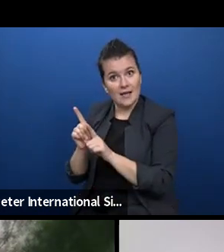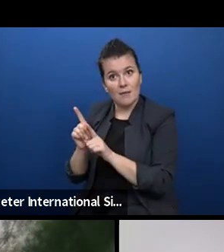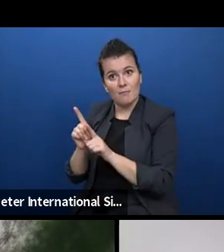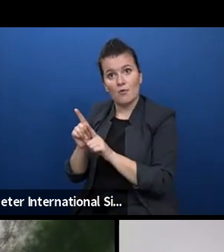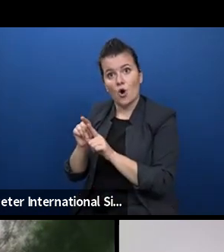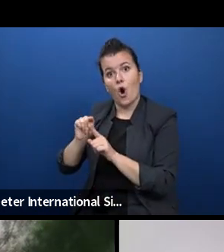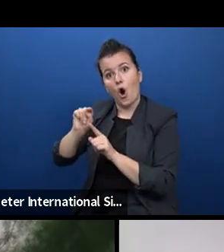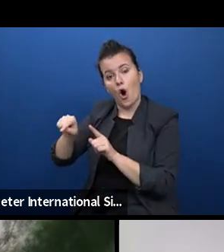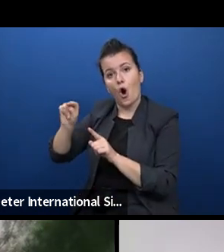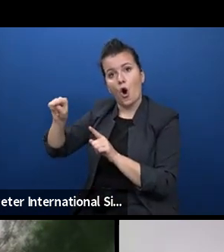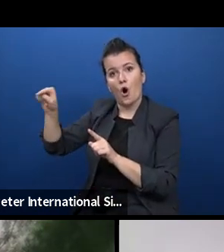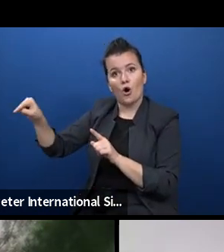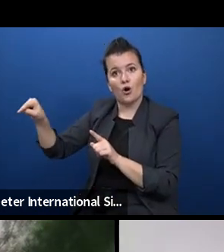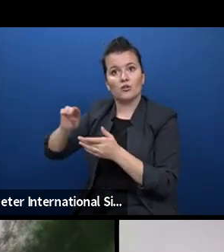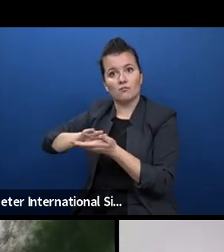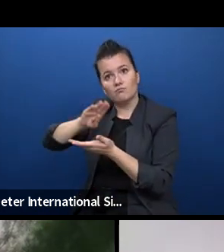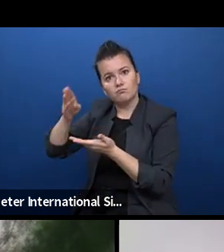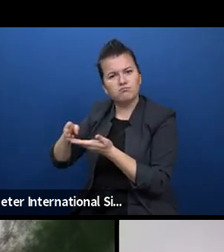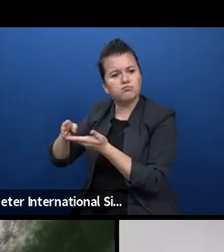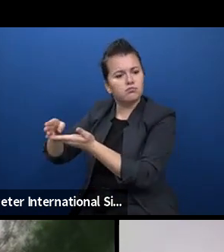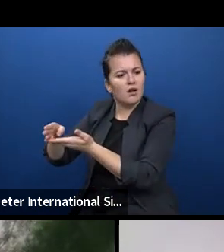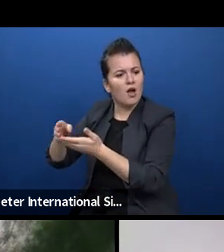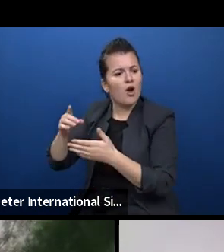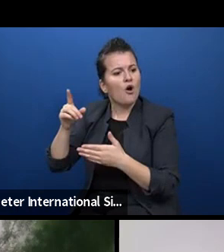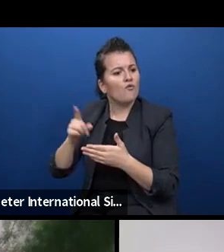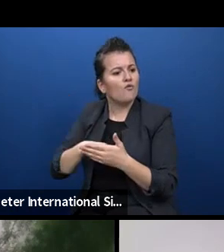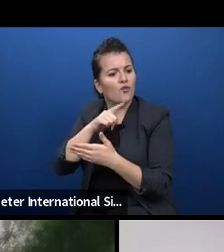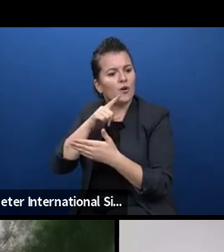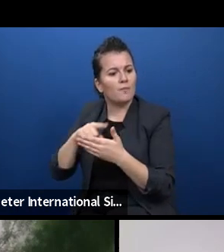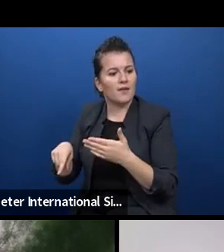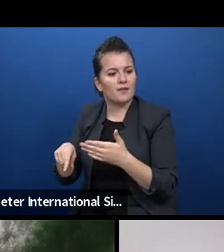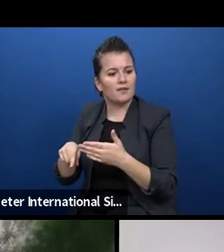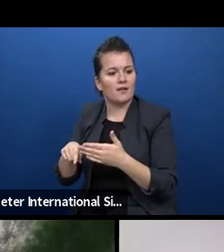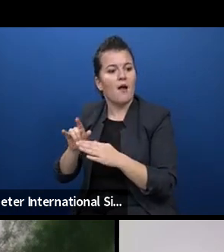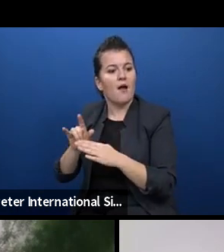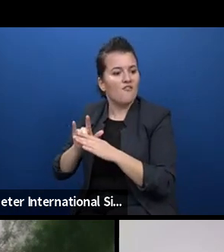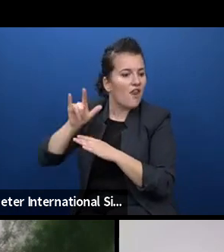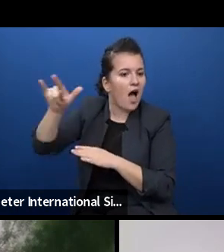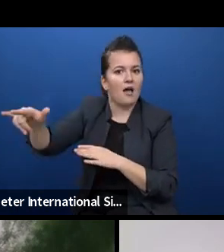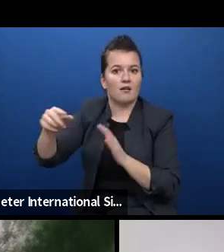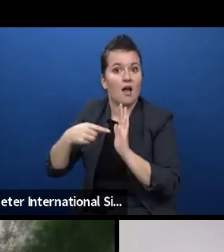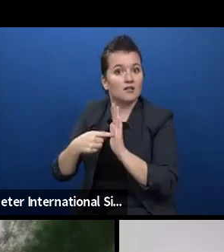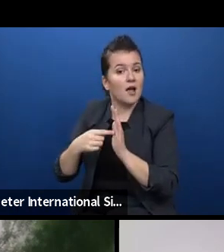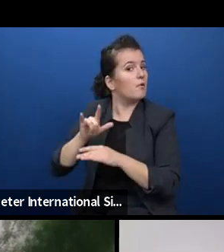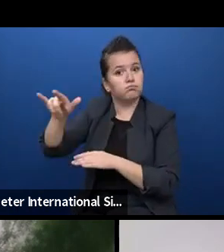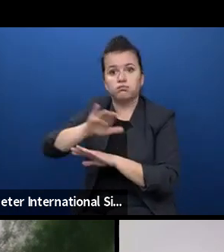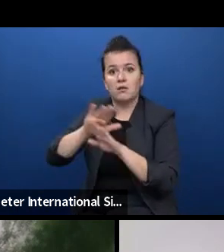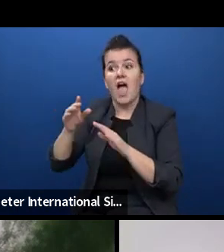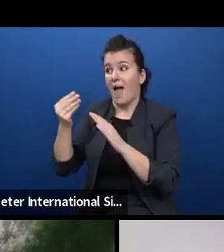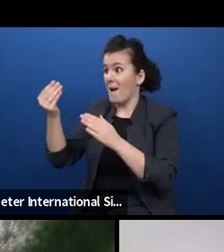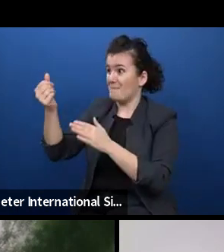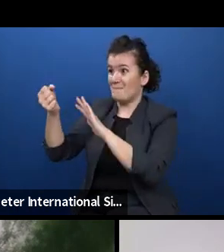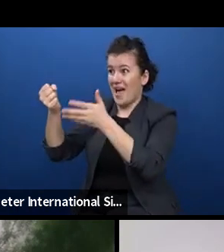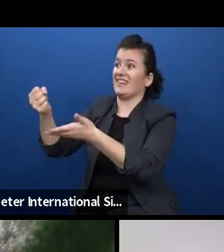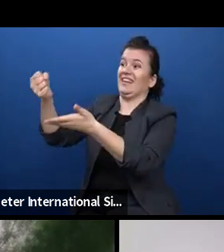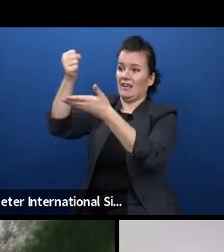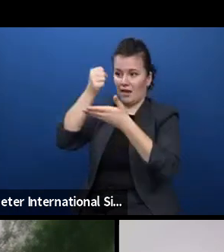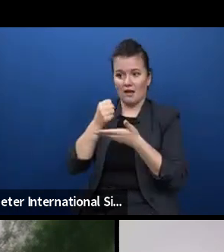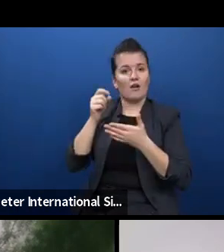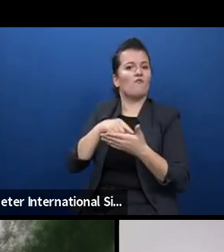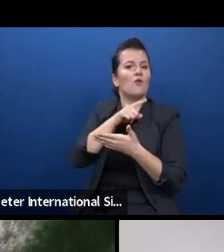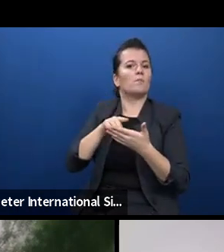with subsidy money, for example. Well, of course, that's a discussion, maybe not